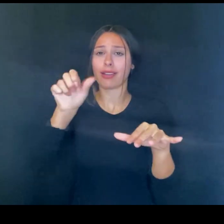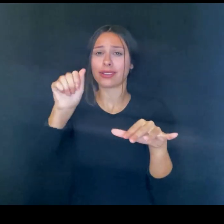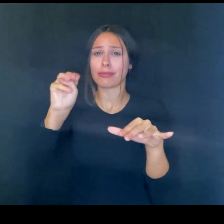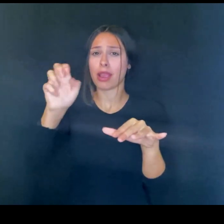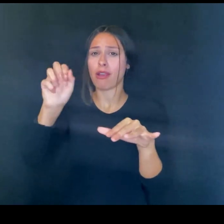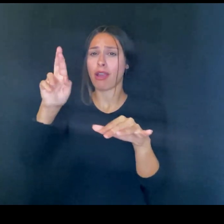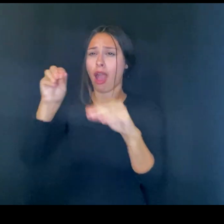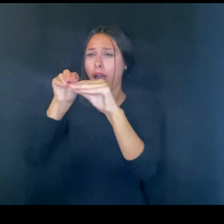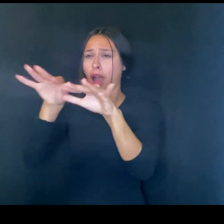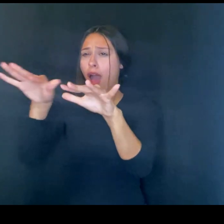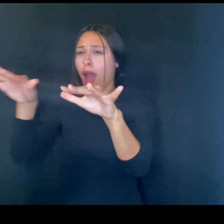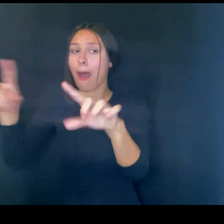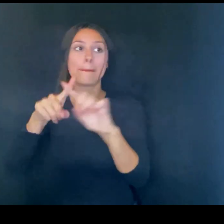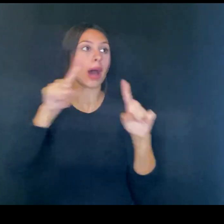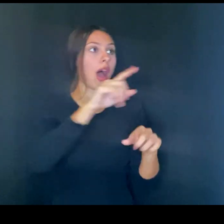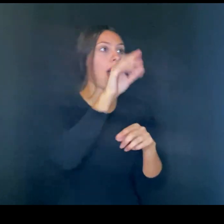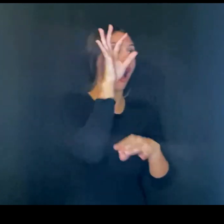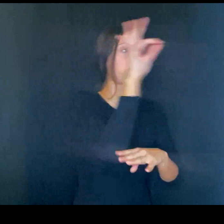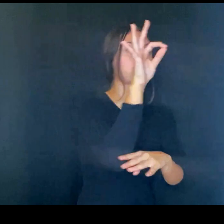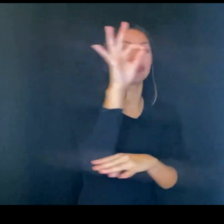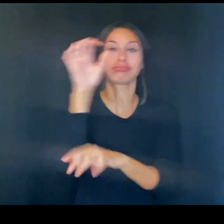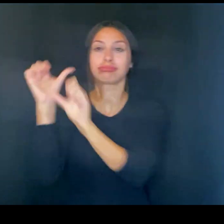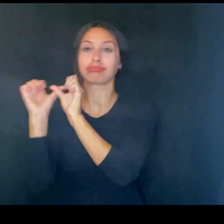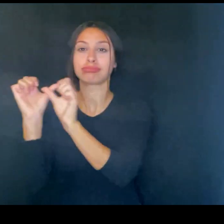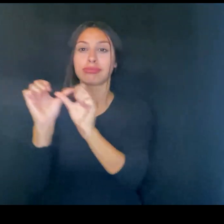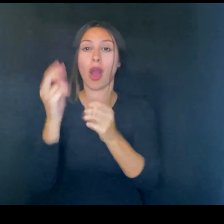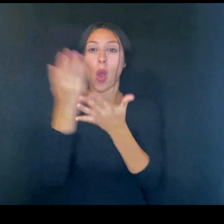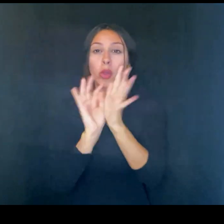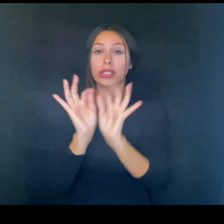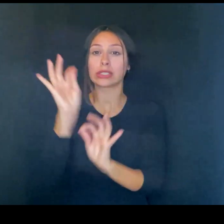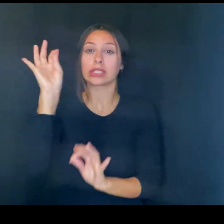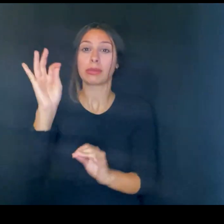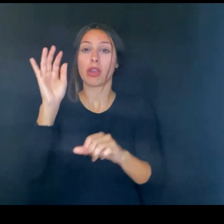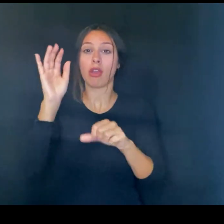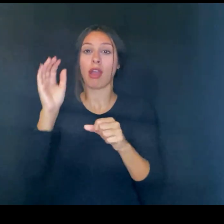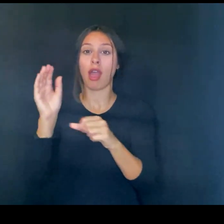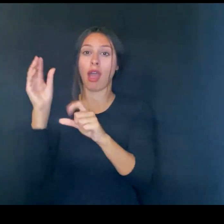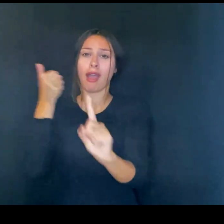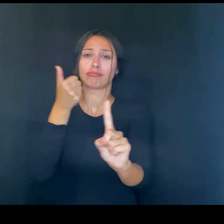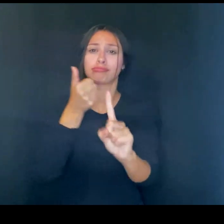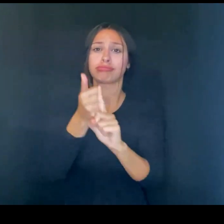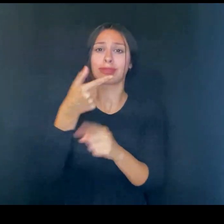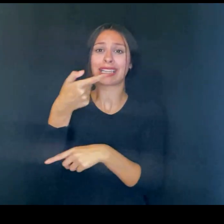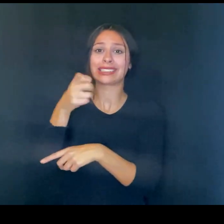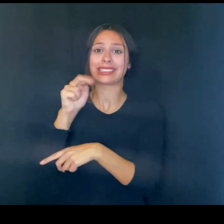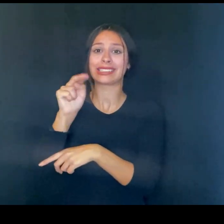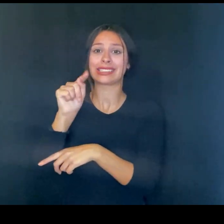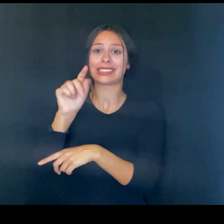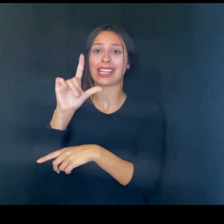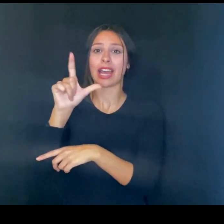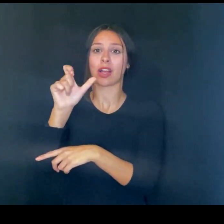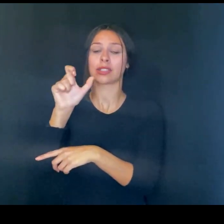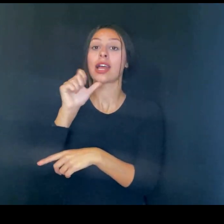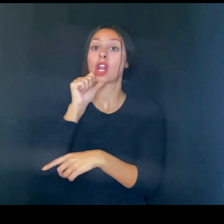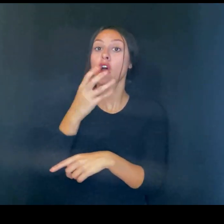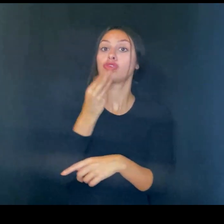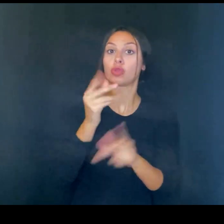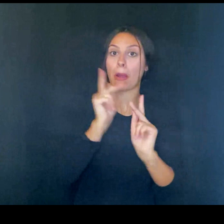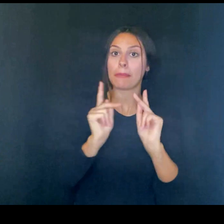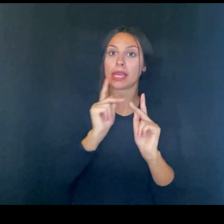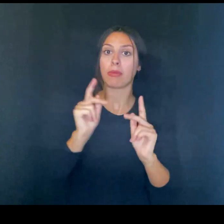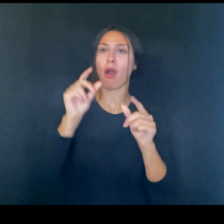the word wherever they went. The Holy Spirit fell upon the Gentiles. The gospel was bearing fruit and